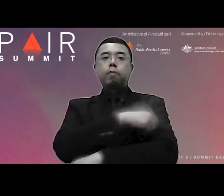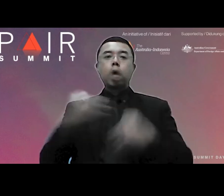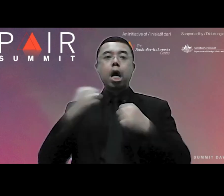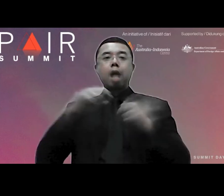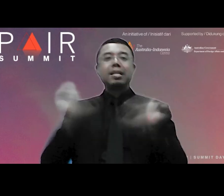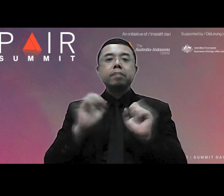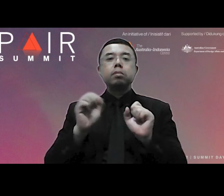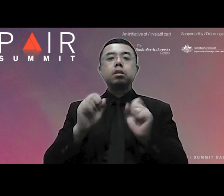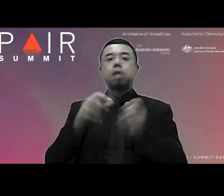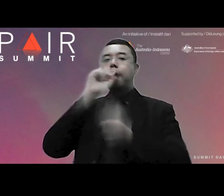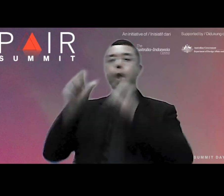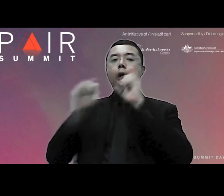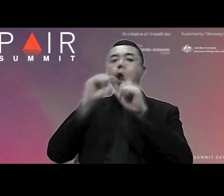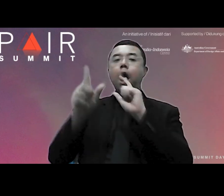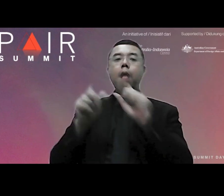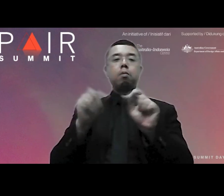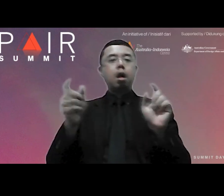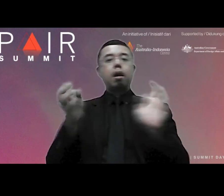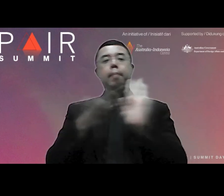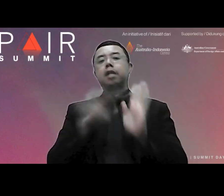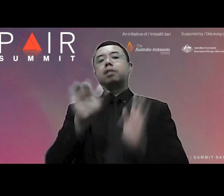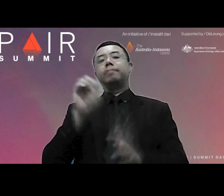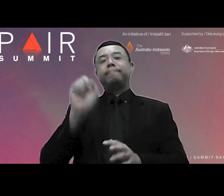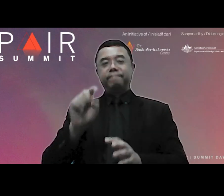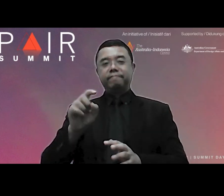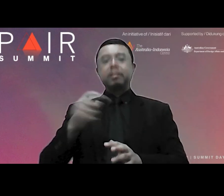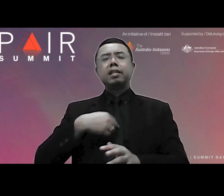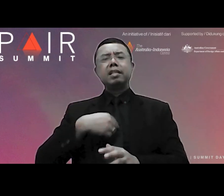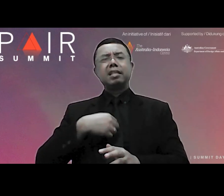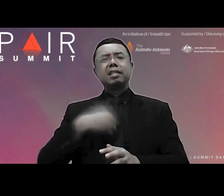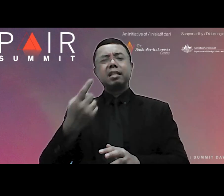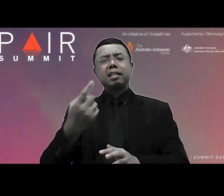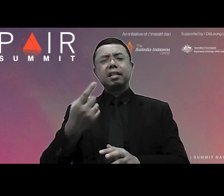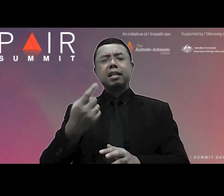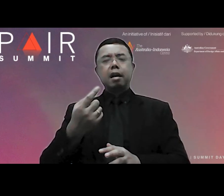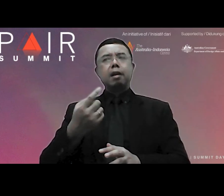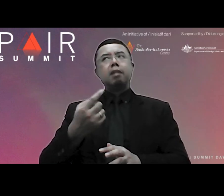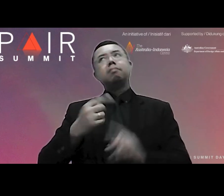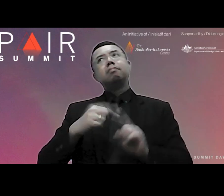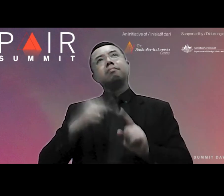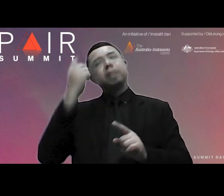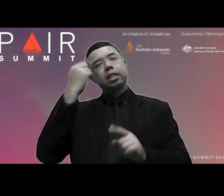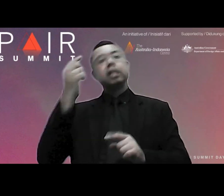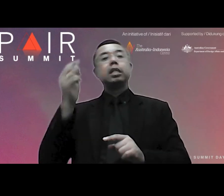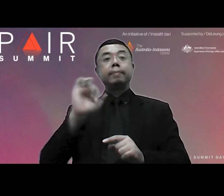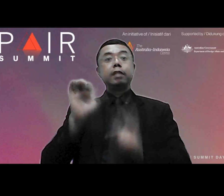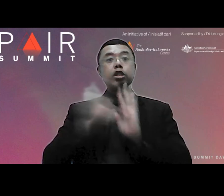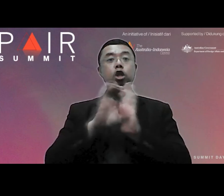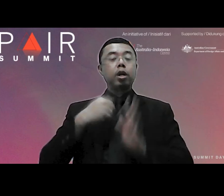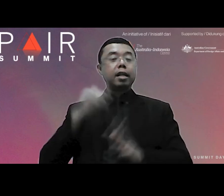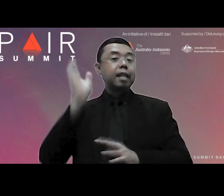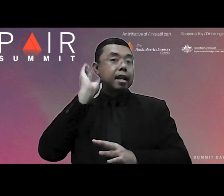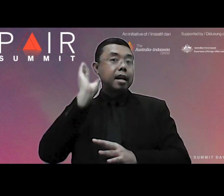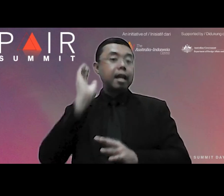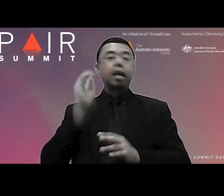kind. And sadly as well, we know that as we've just heard, Indonesia has suffered some of the highest rates